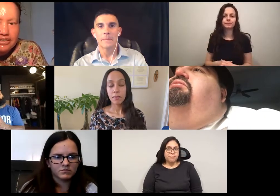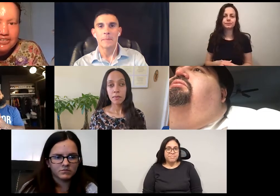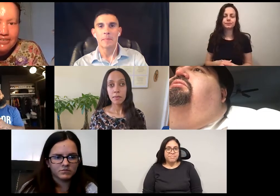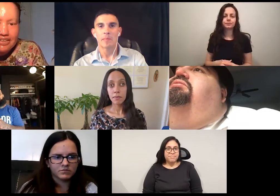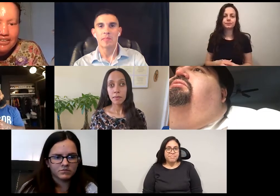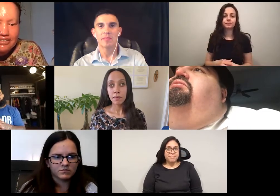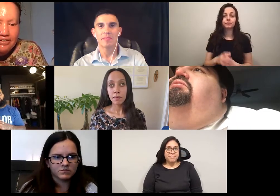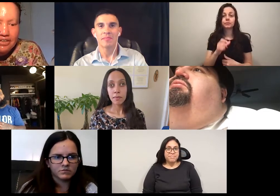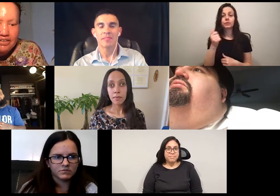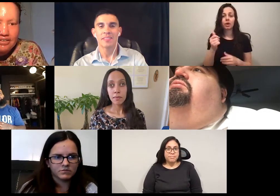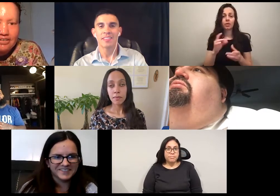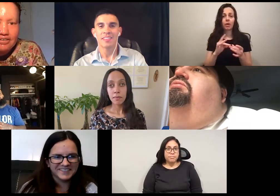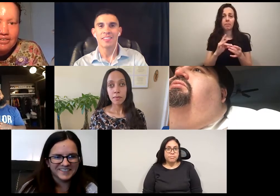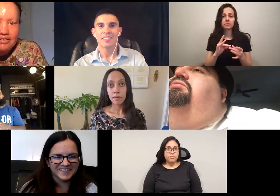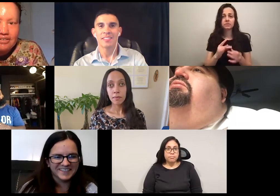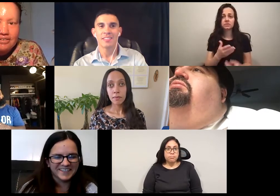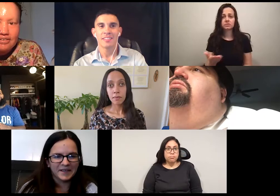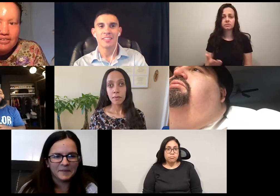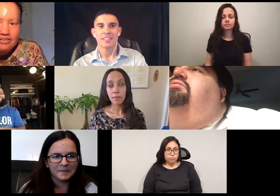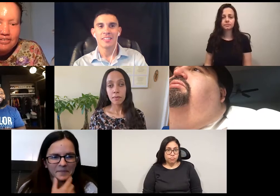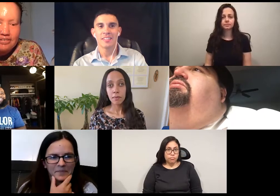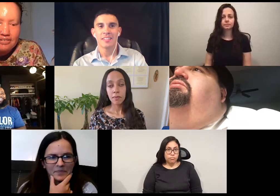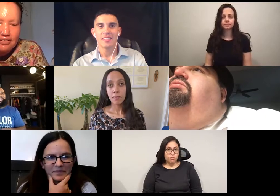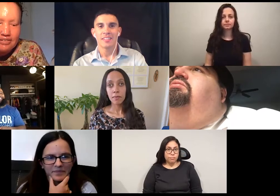Does anyone else have anything to say on that?